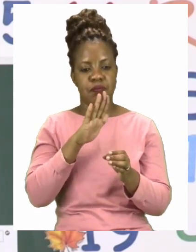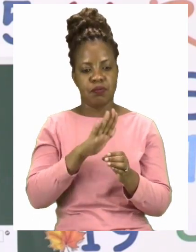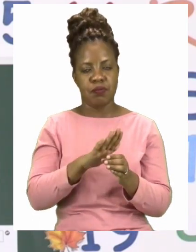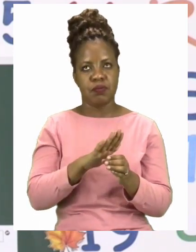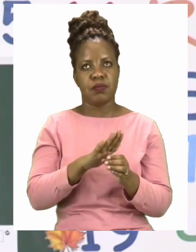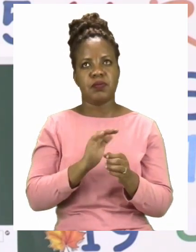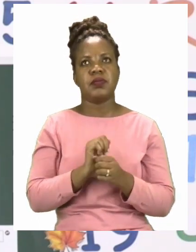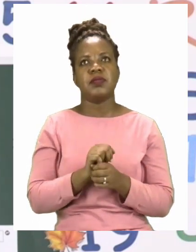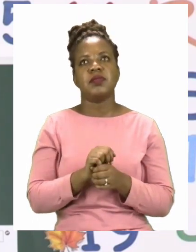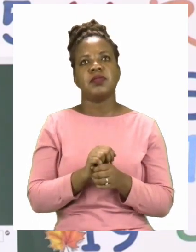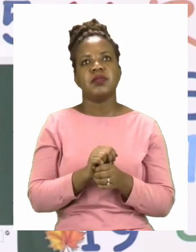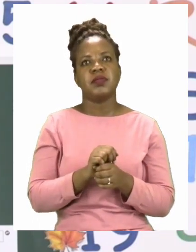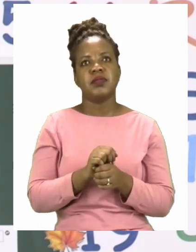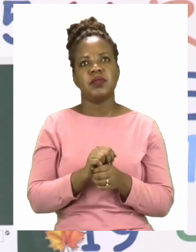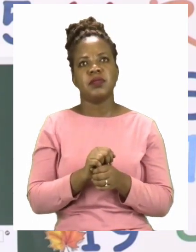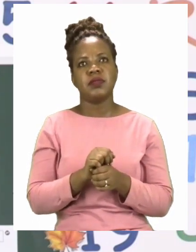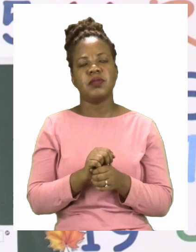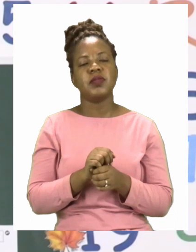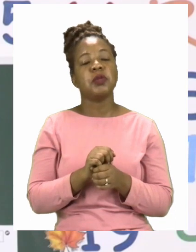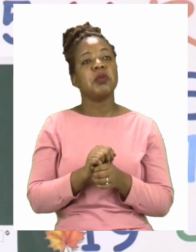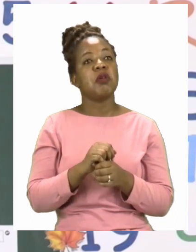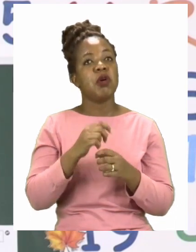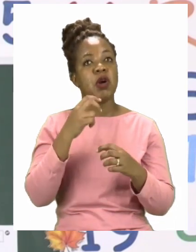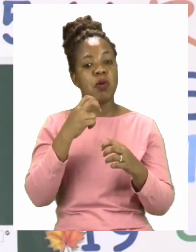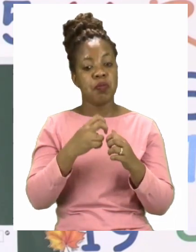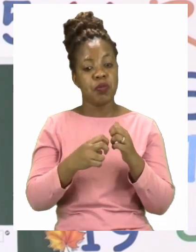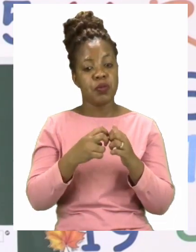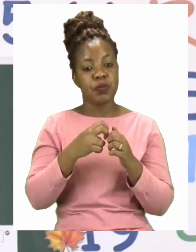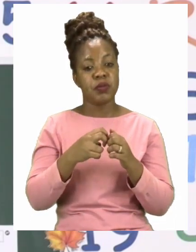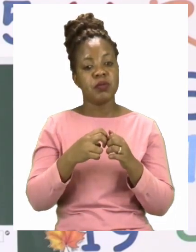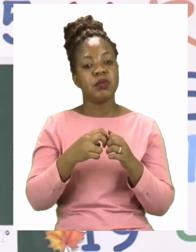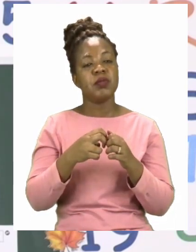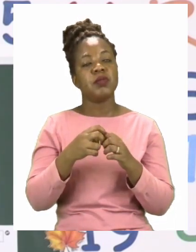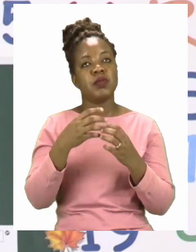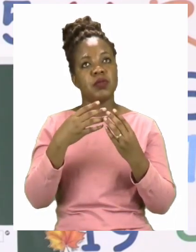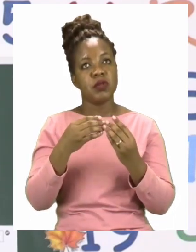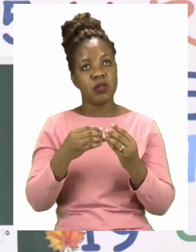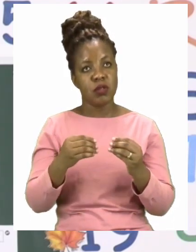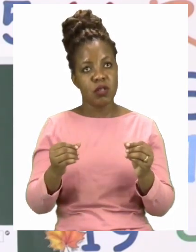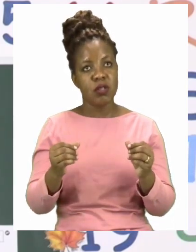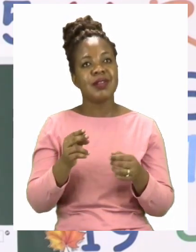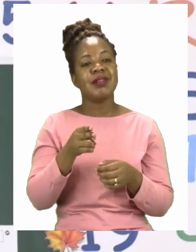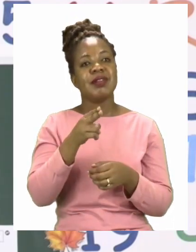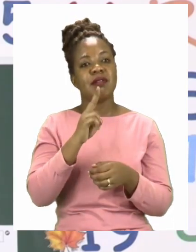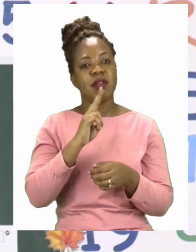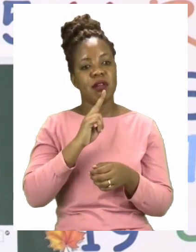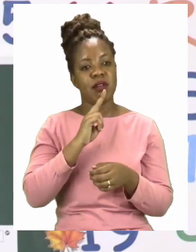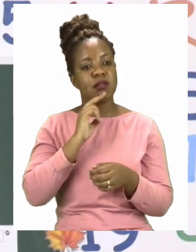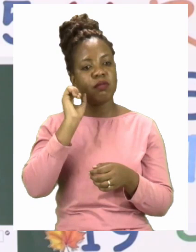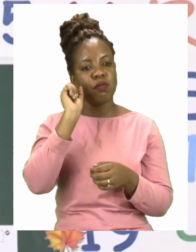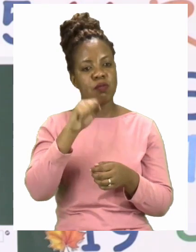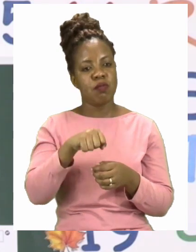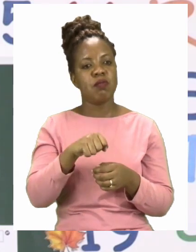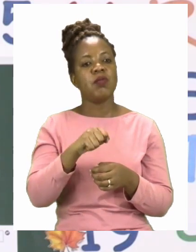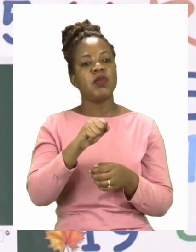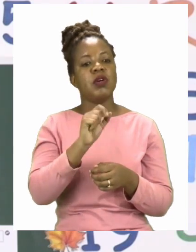you're doing a problem-solving sum to complete it with a sentence, so that your answer is